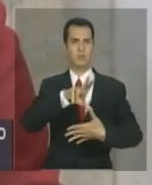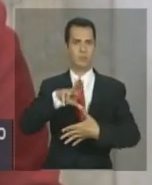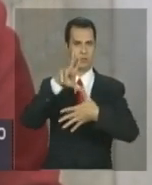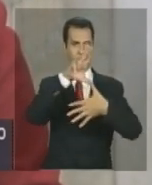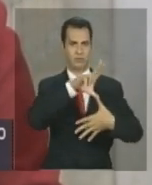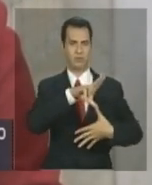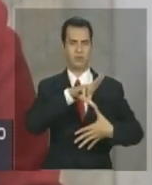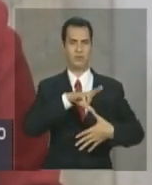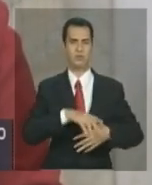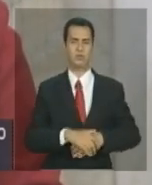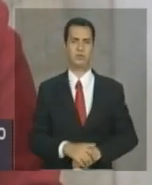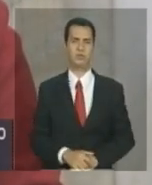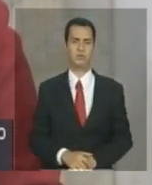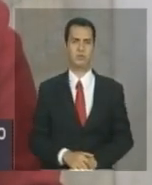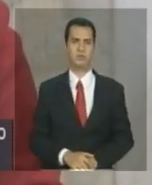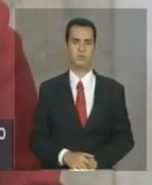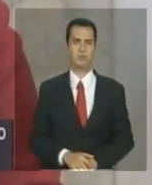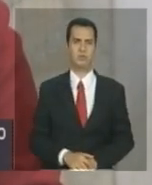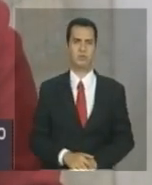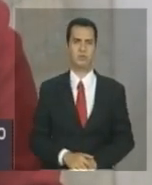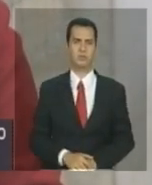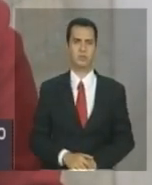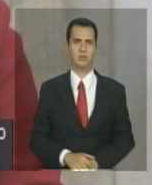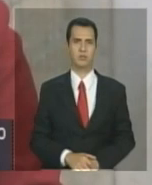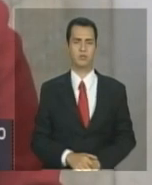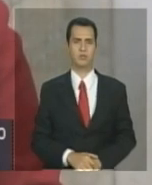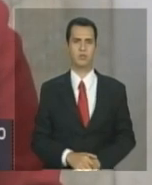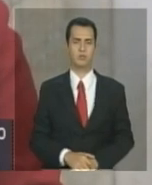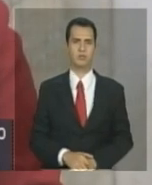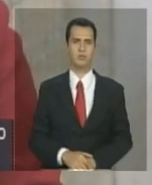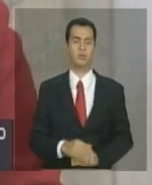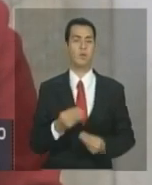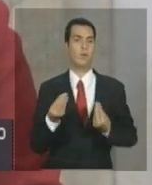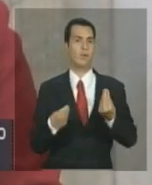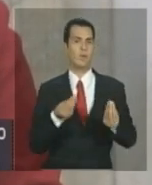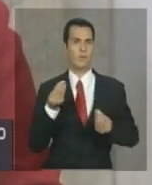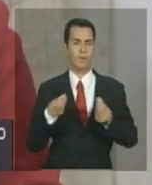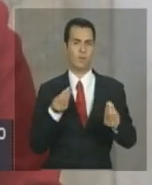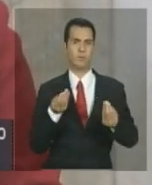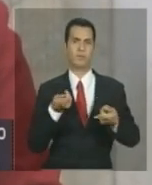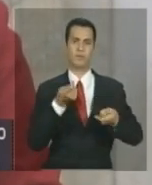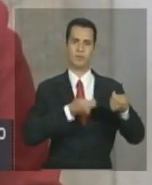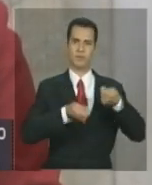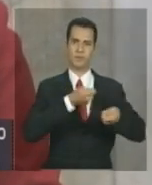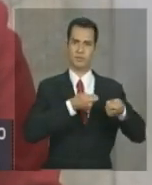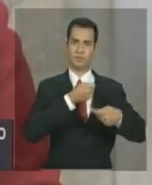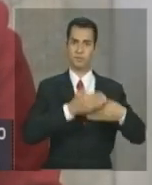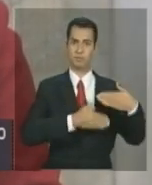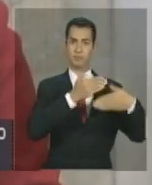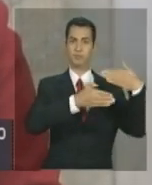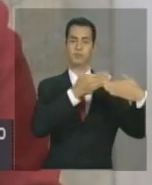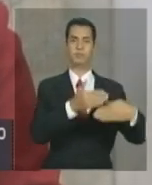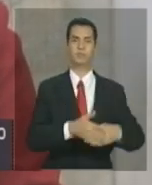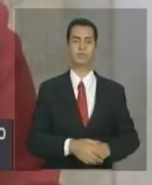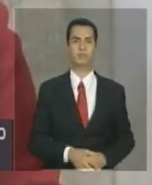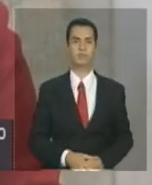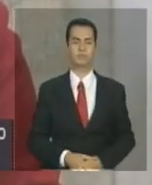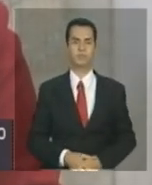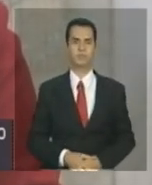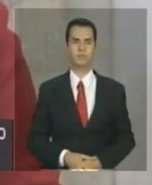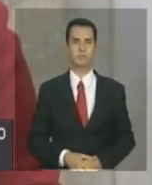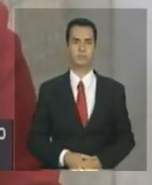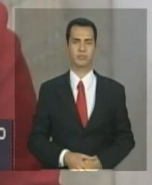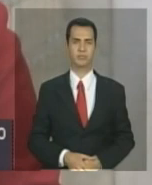how integration in the Americas can prove beneficial to Latin America. Como o crescimento econômico. And also how economic growth. Só ocorrerá